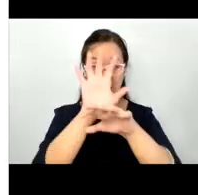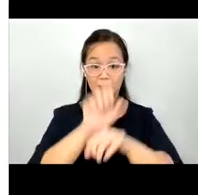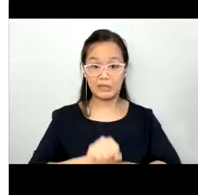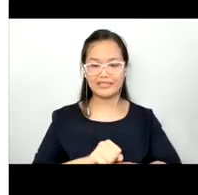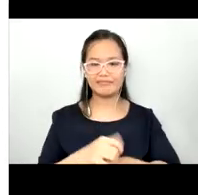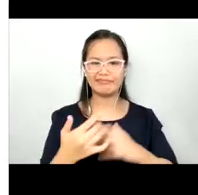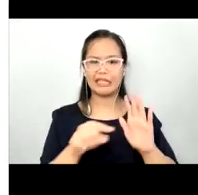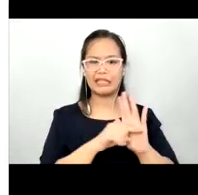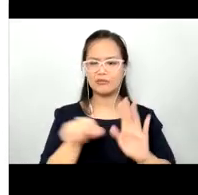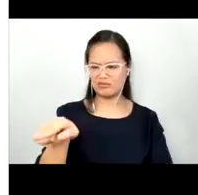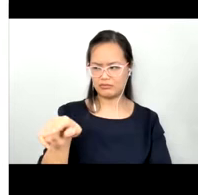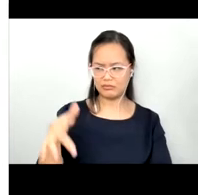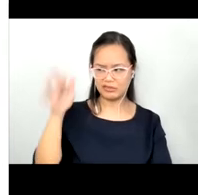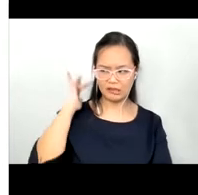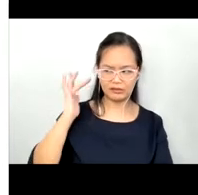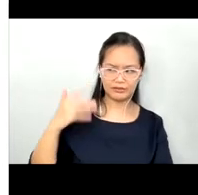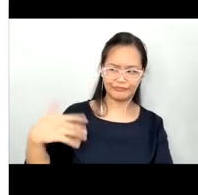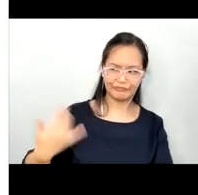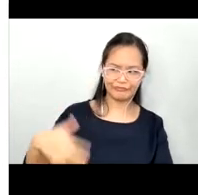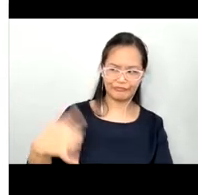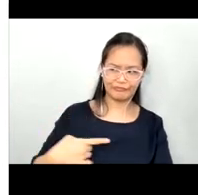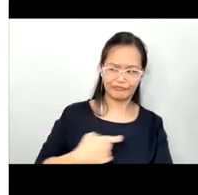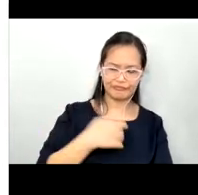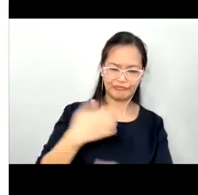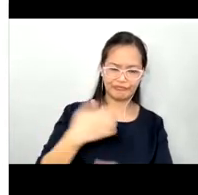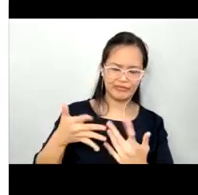naman, edi syempre, no? That's negative already.